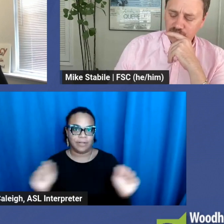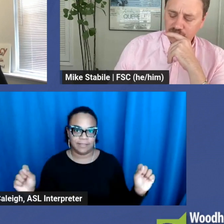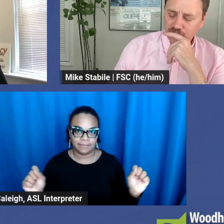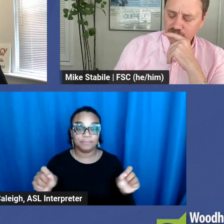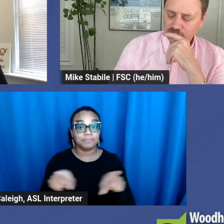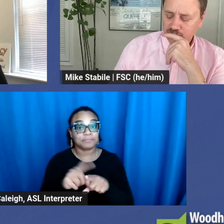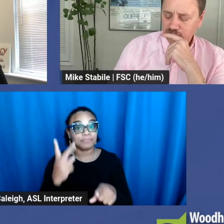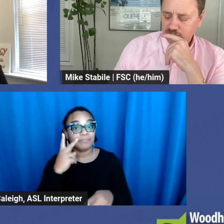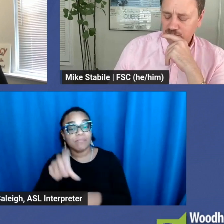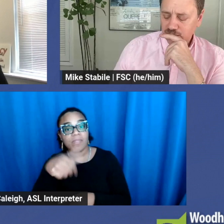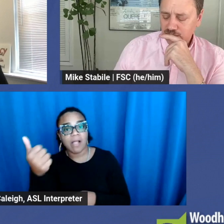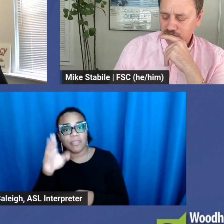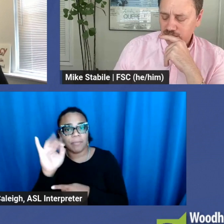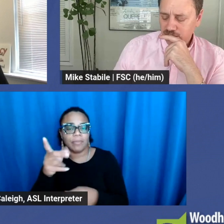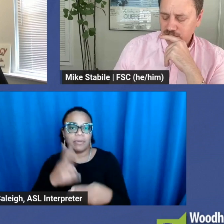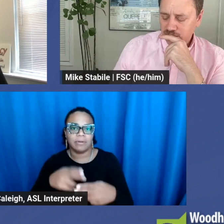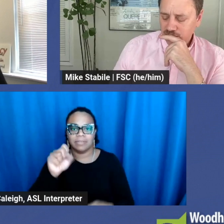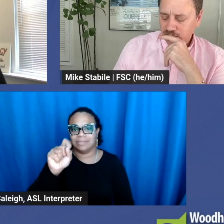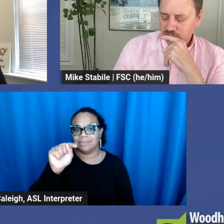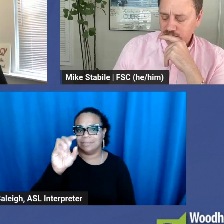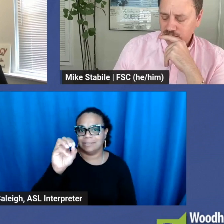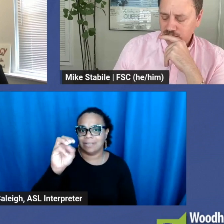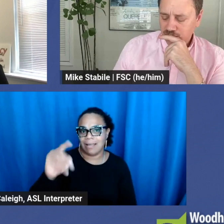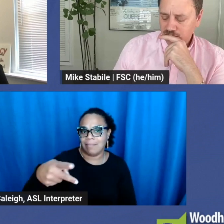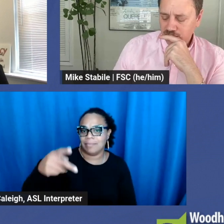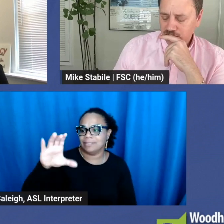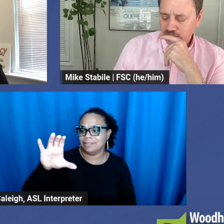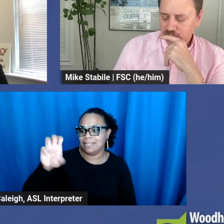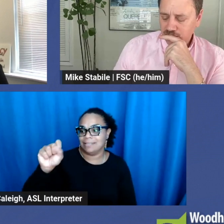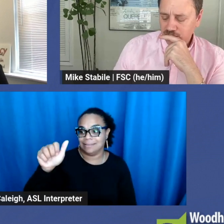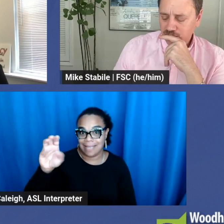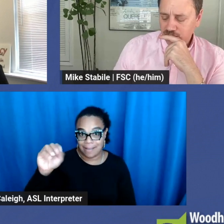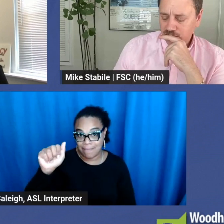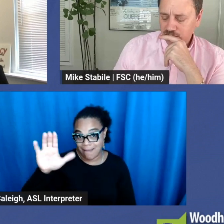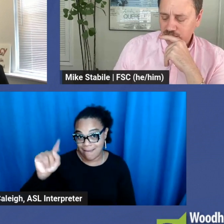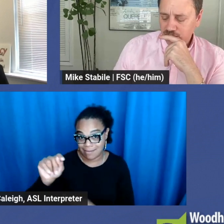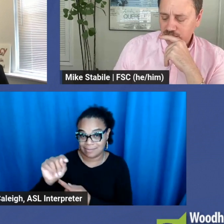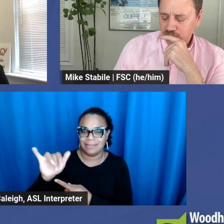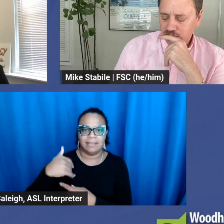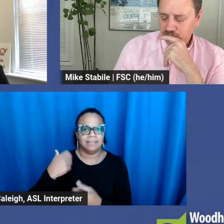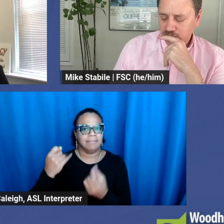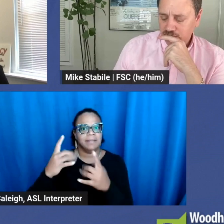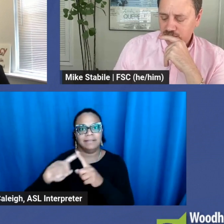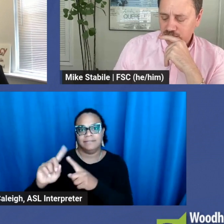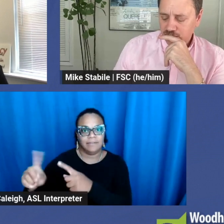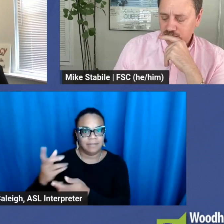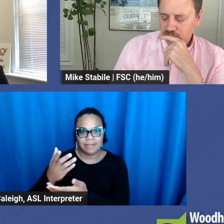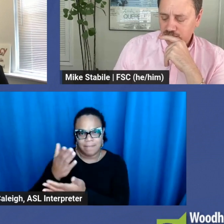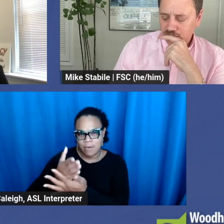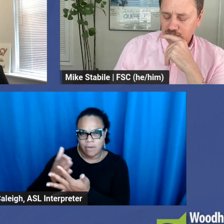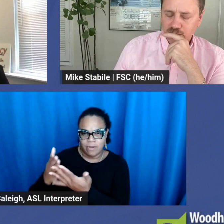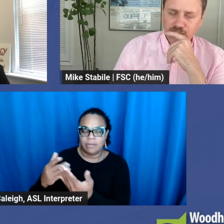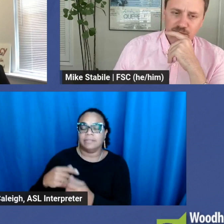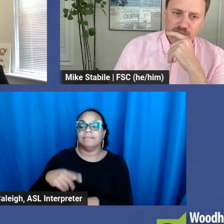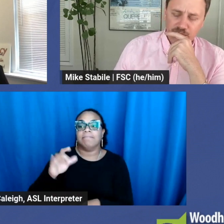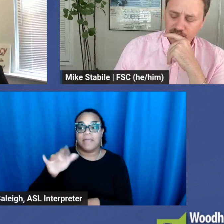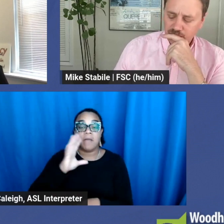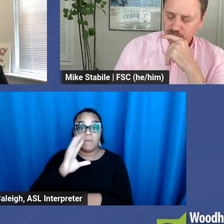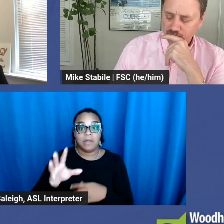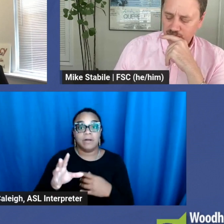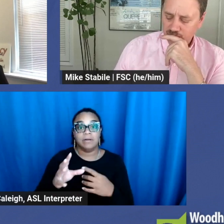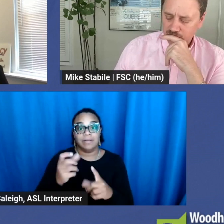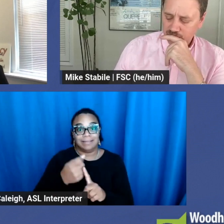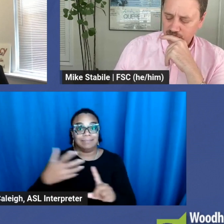the Stop CSAM Act. The Stop CSAM Act does a number of different things. It would significantly expand the